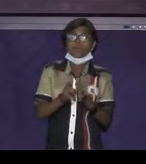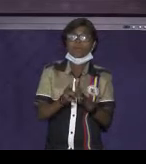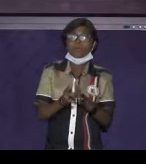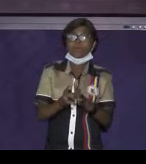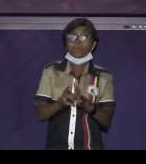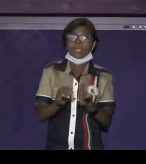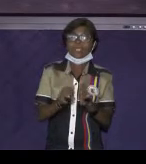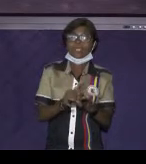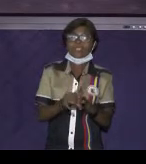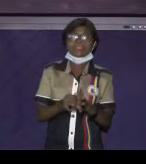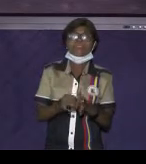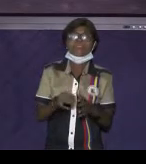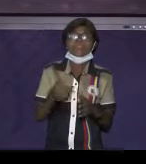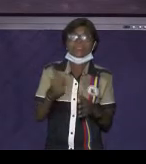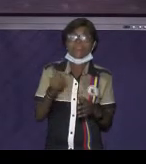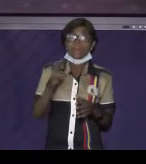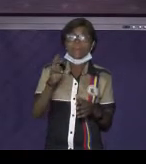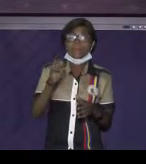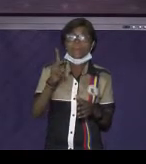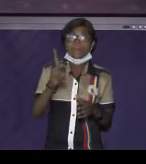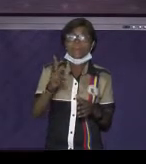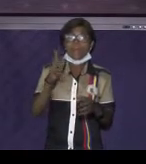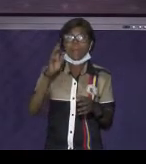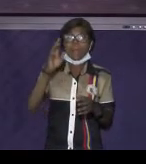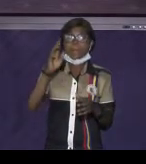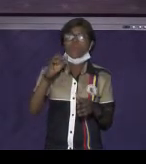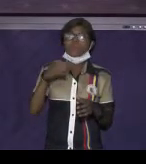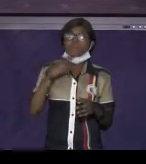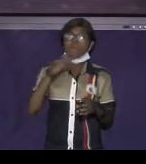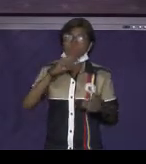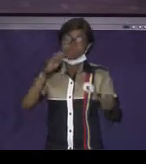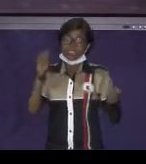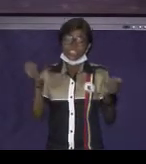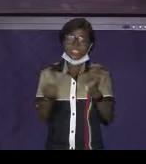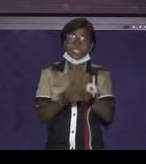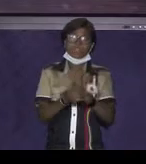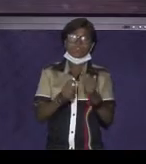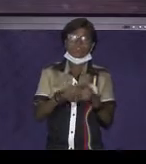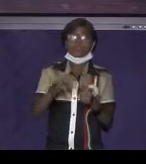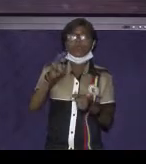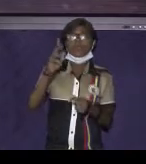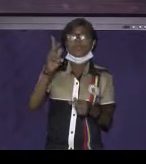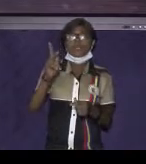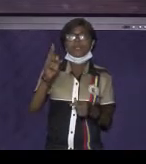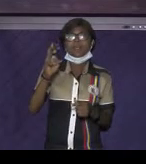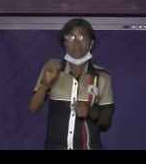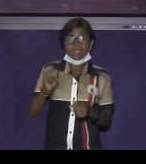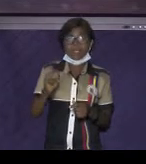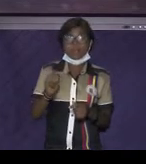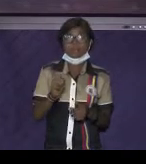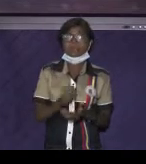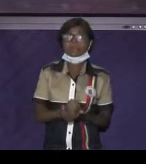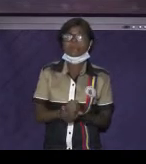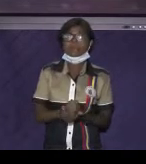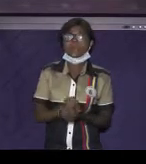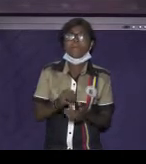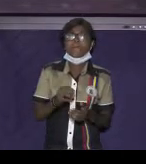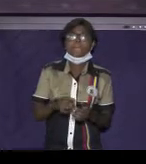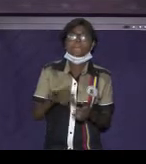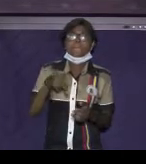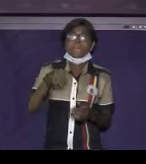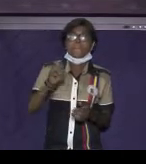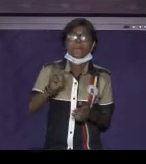hour. That is meters per hour. But we're told to change it to kilometers per hour. And that means we have to change this one to